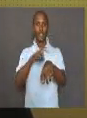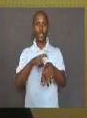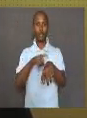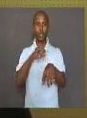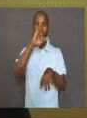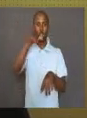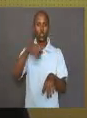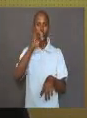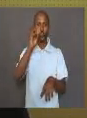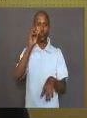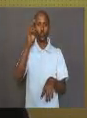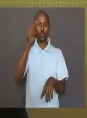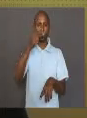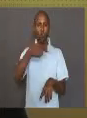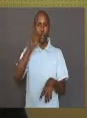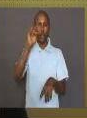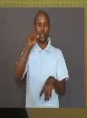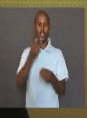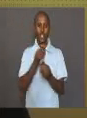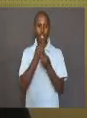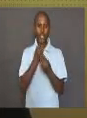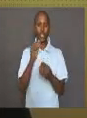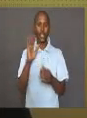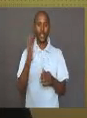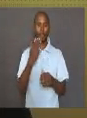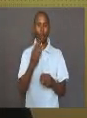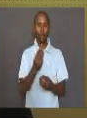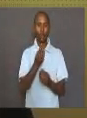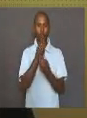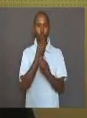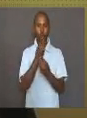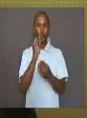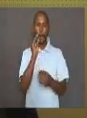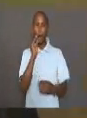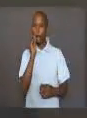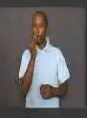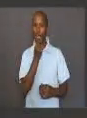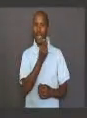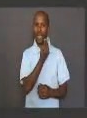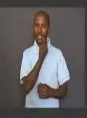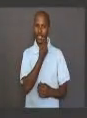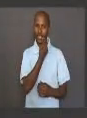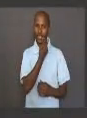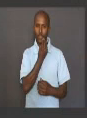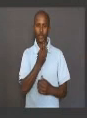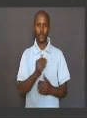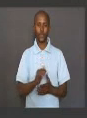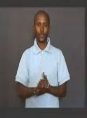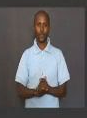John has eaten a type of food called a pie.